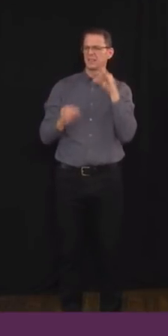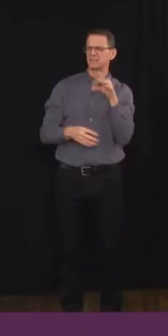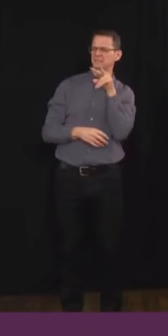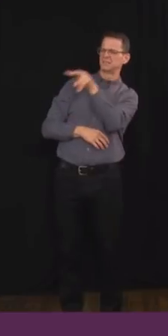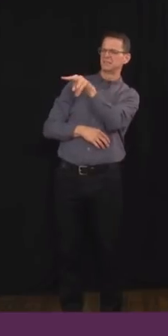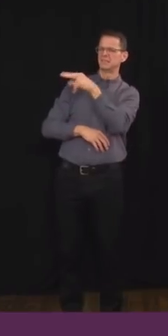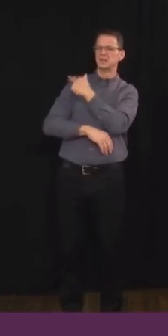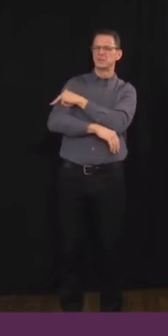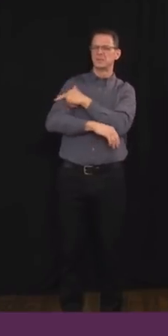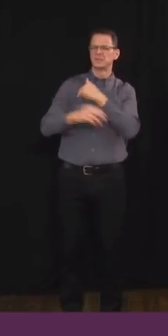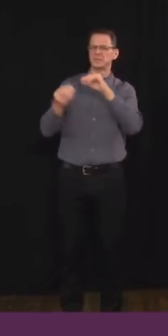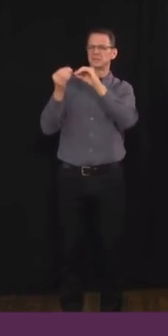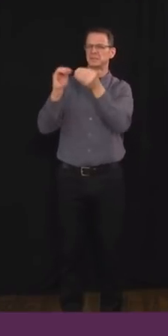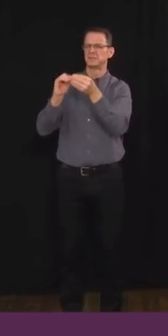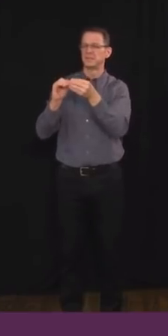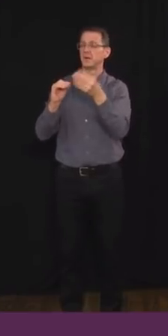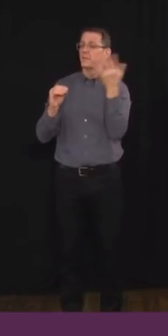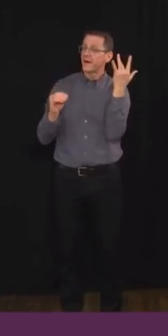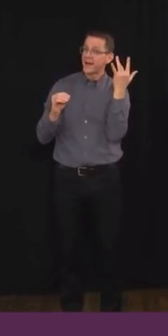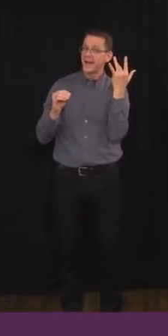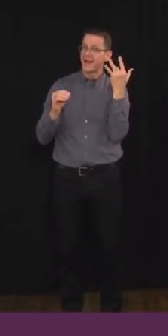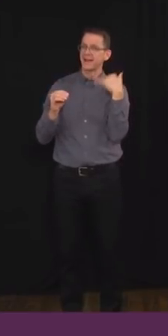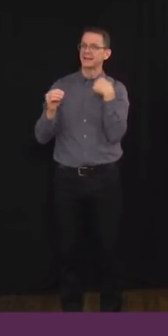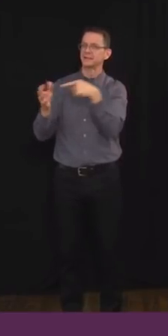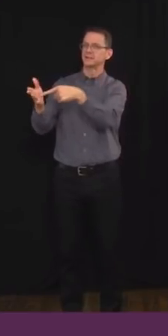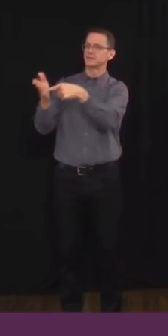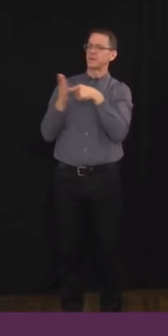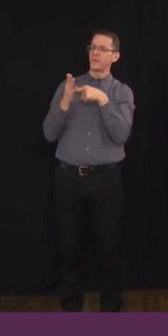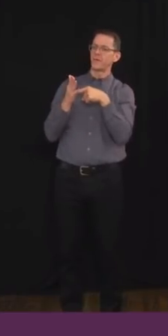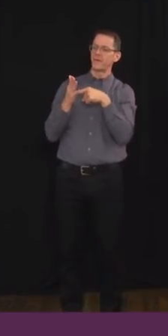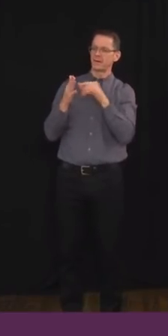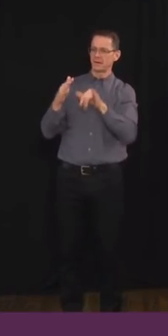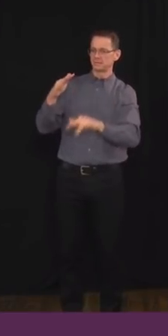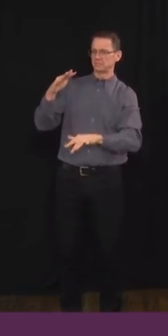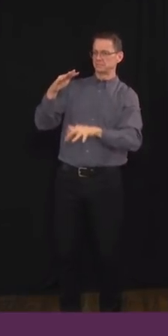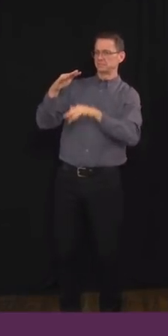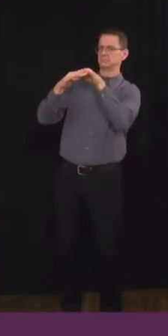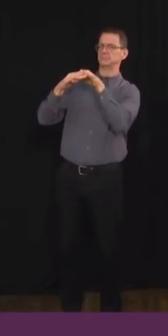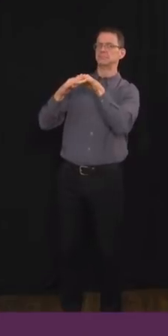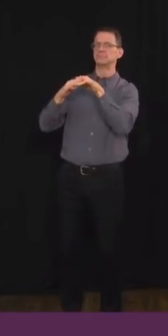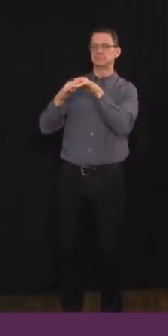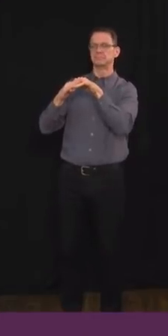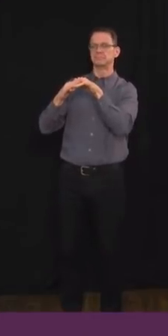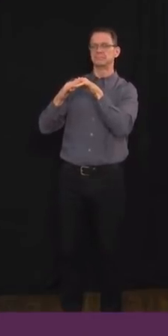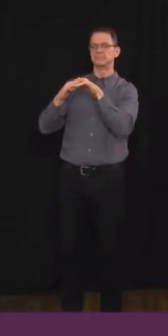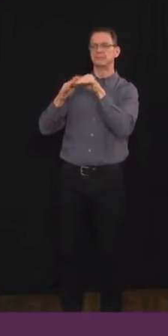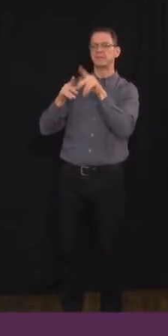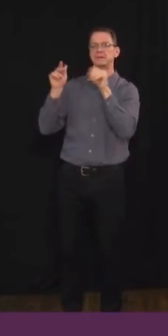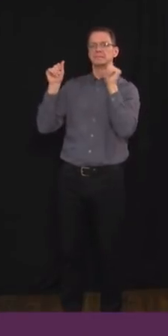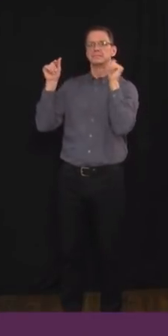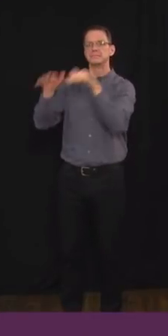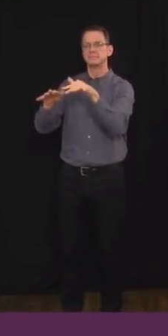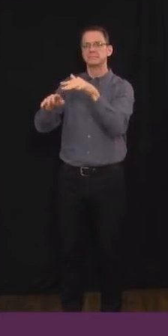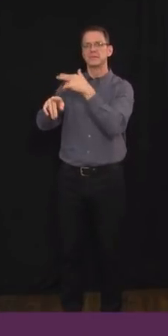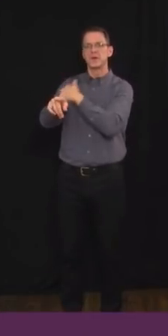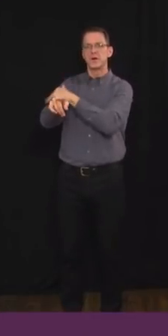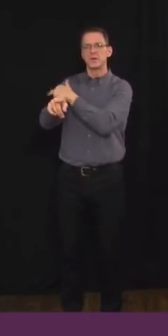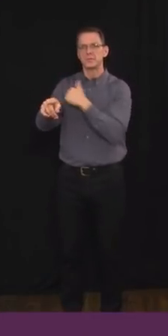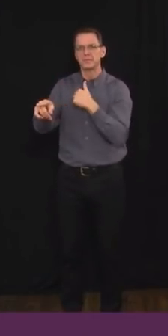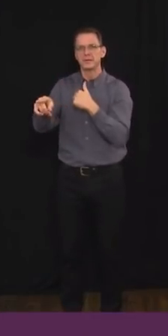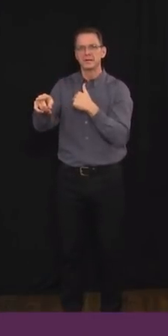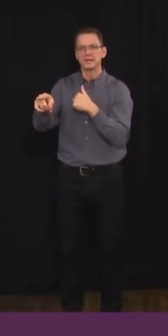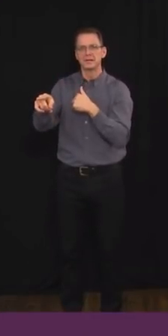capacity. It's also a lagging indicator, which means it gives us a better idea of how relaxations affect the